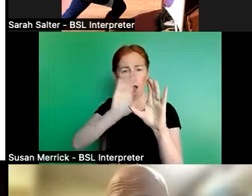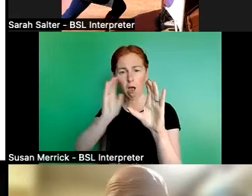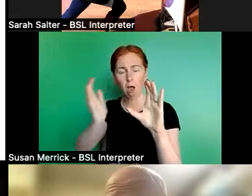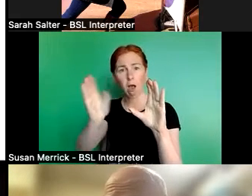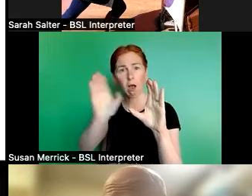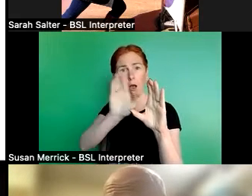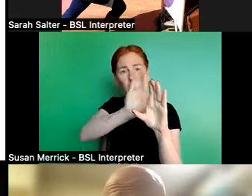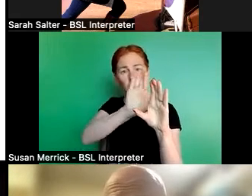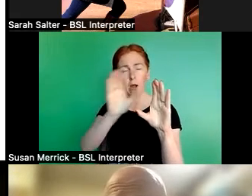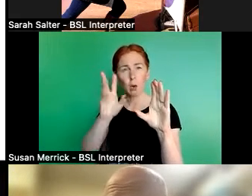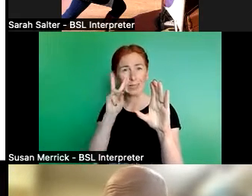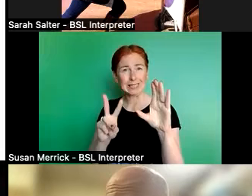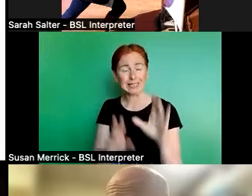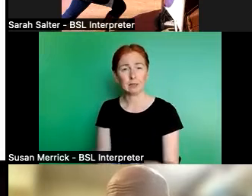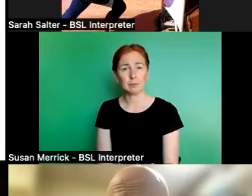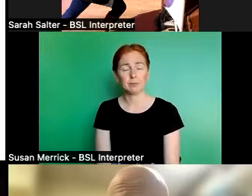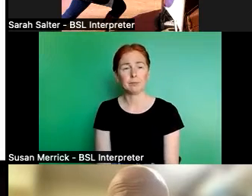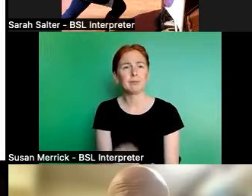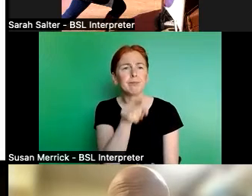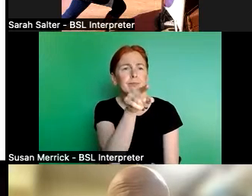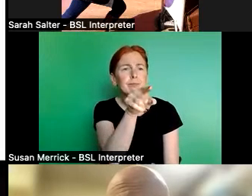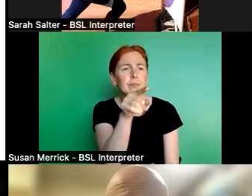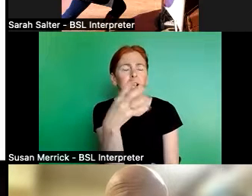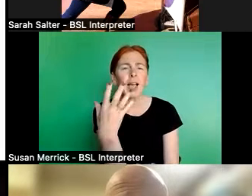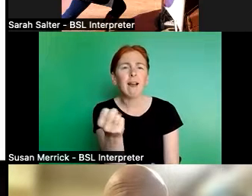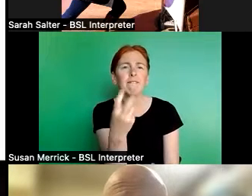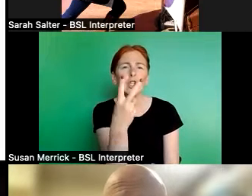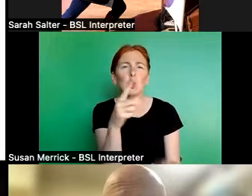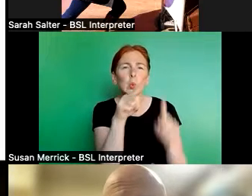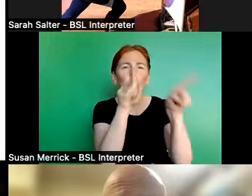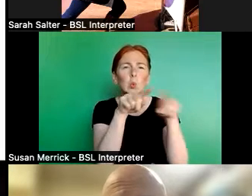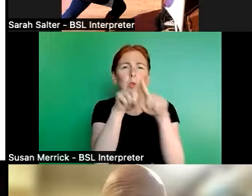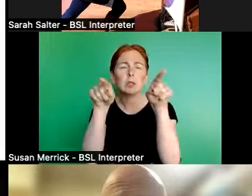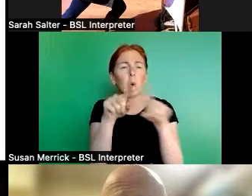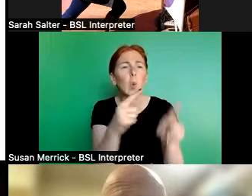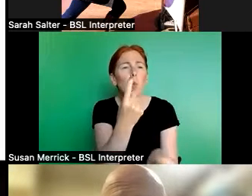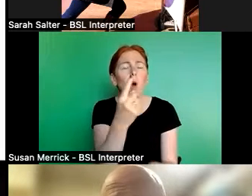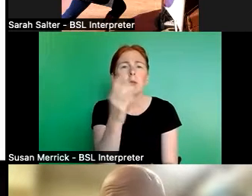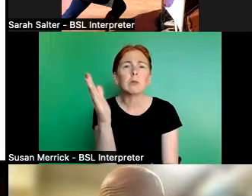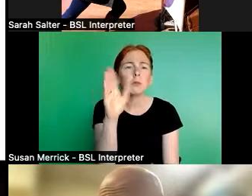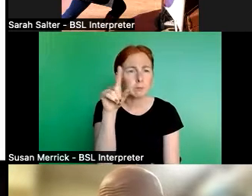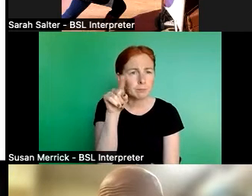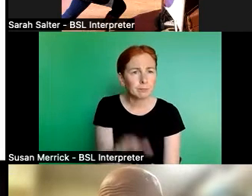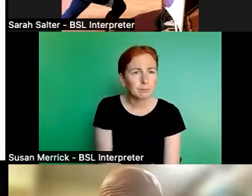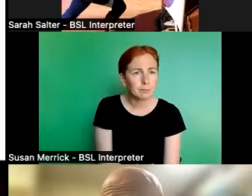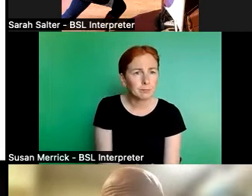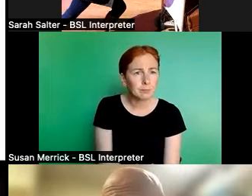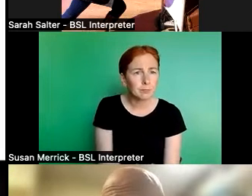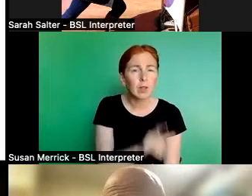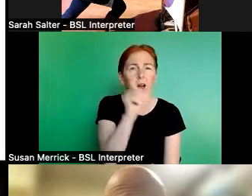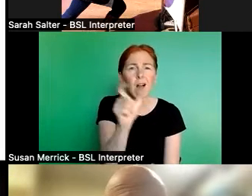field imaging. You can see two pictures. You've got the color on the left, and you can make out the little pigment clumps there that's typical